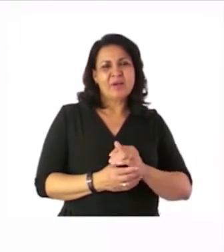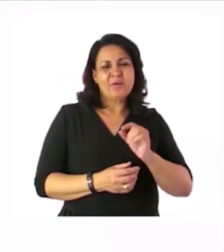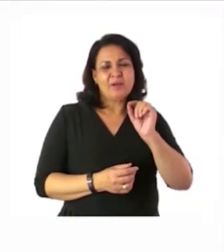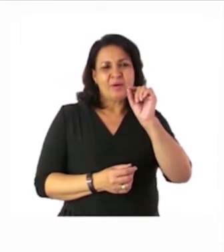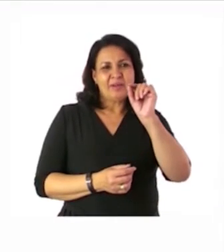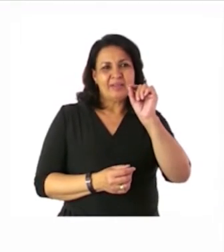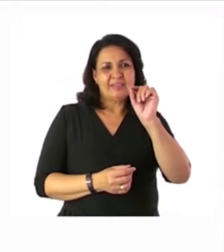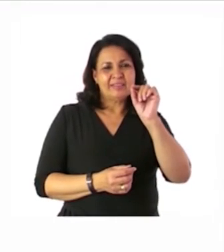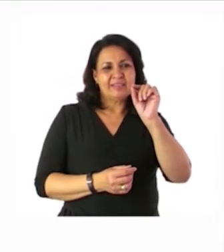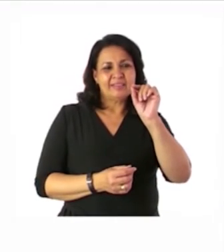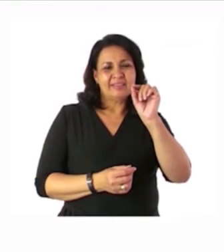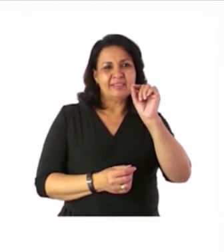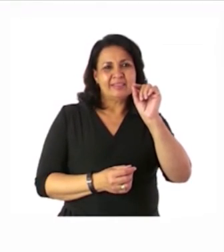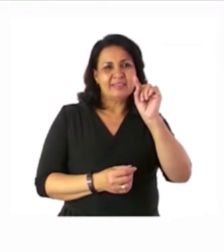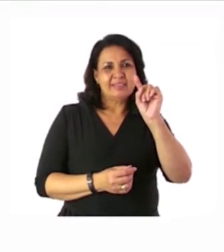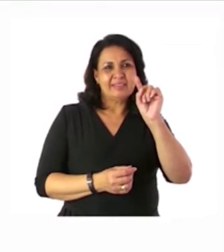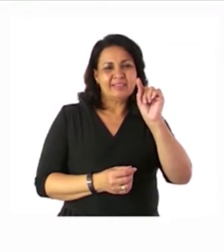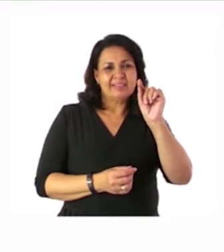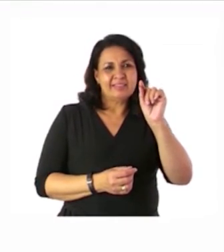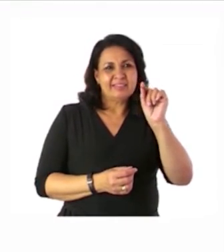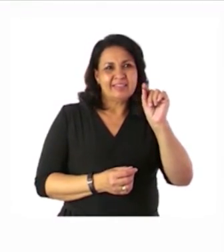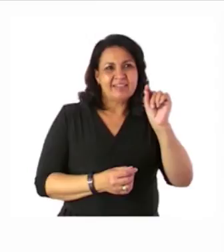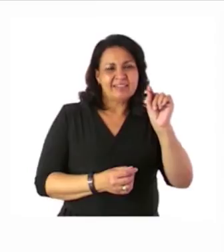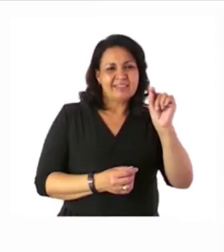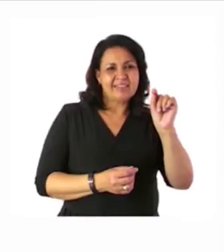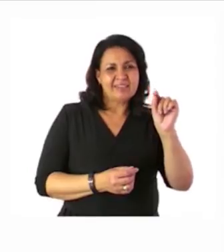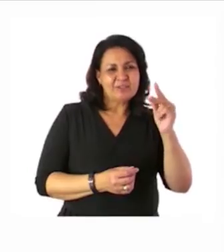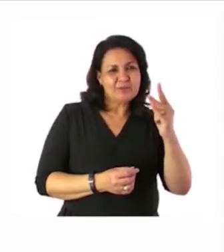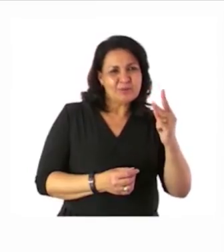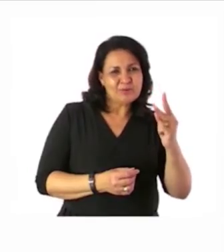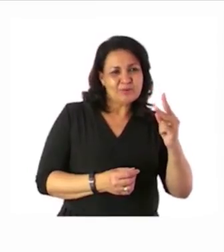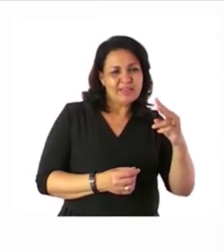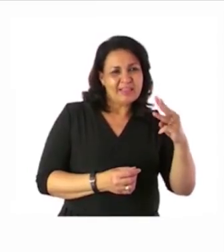this time around two three four